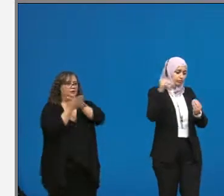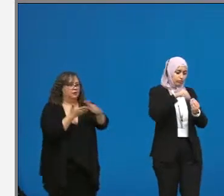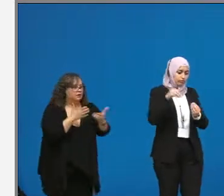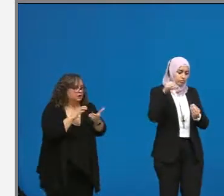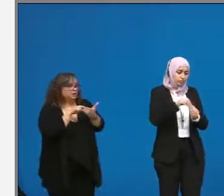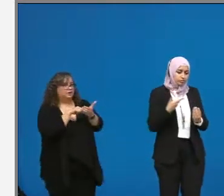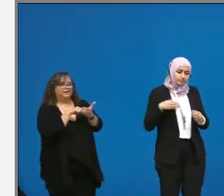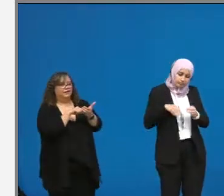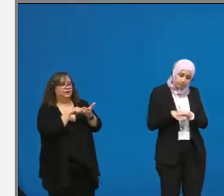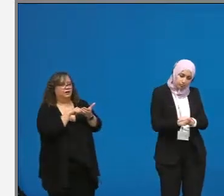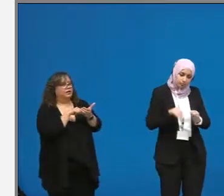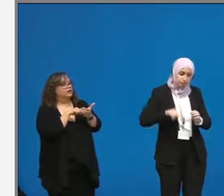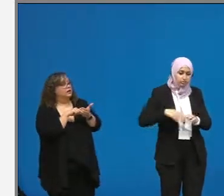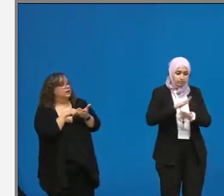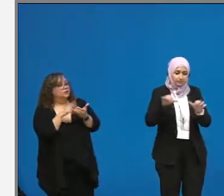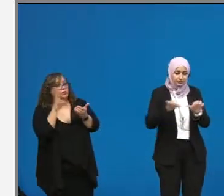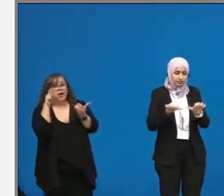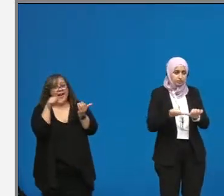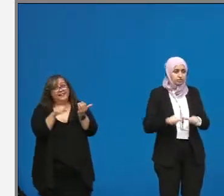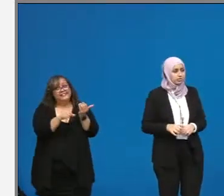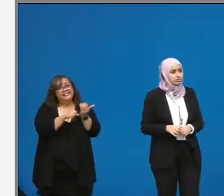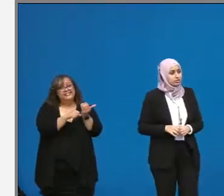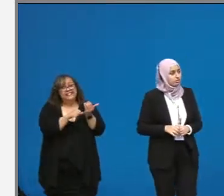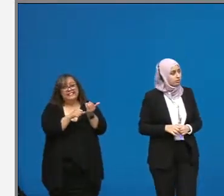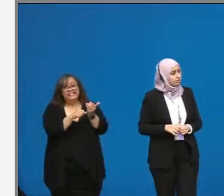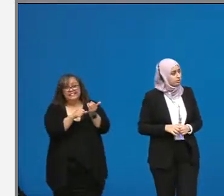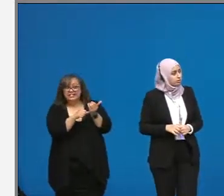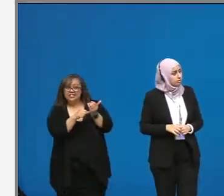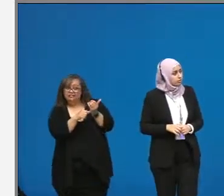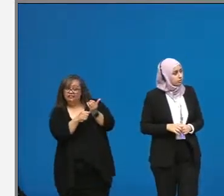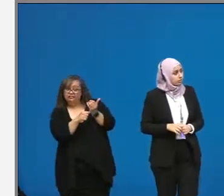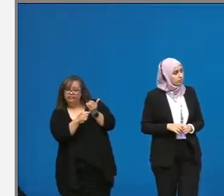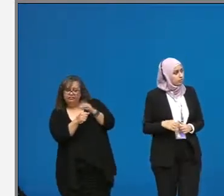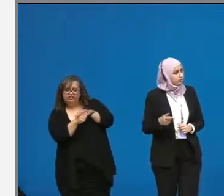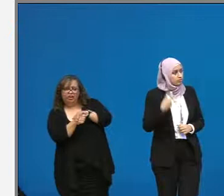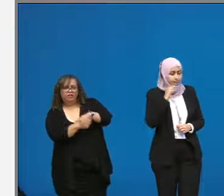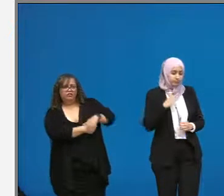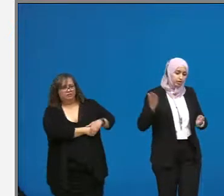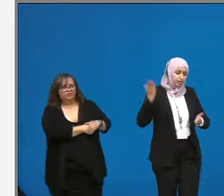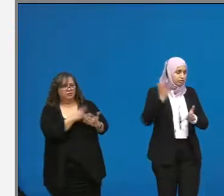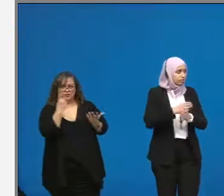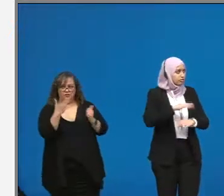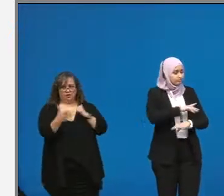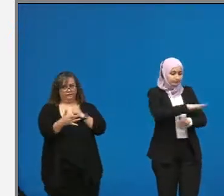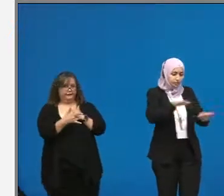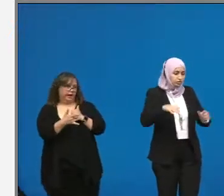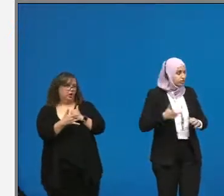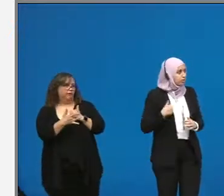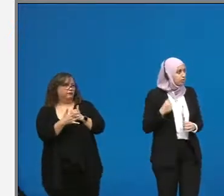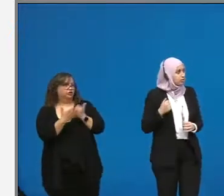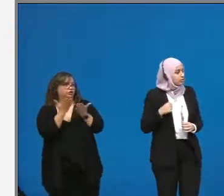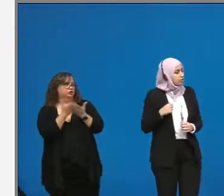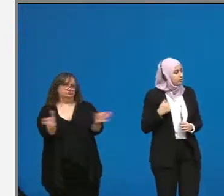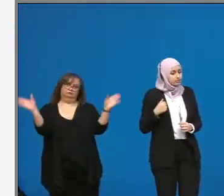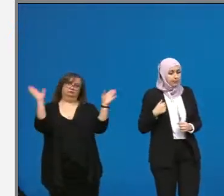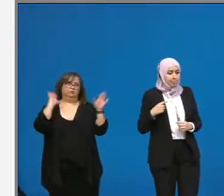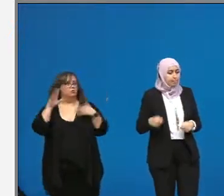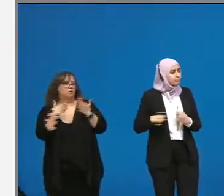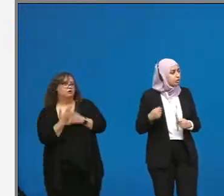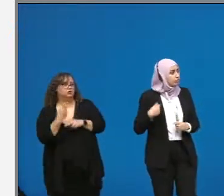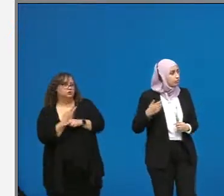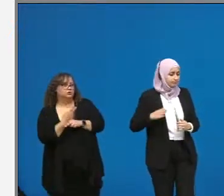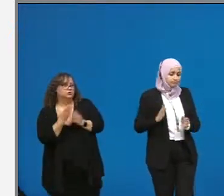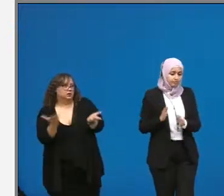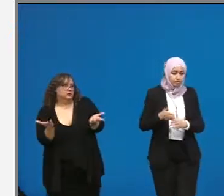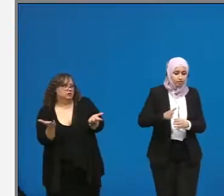assistive starts to need to go away because we should start to level the playing field with just good use of practical technology to